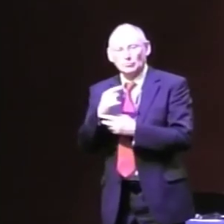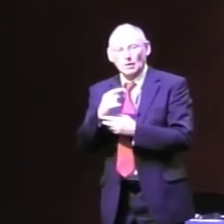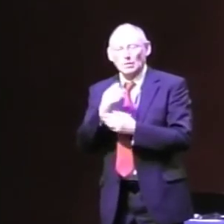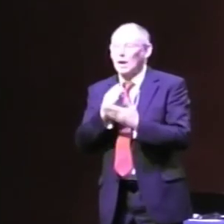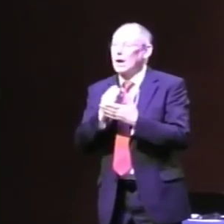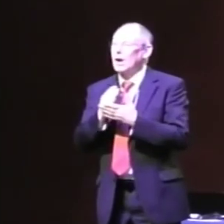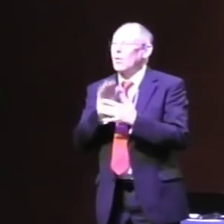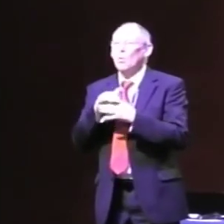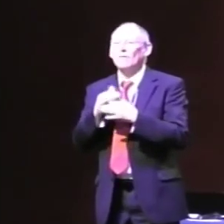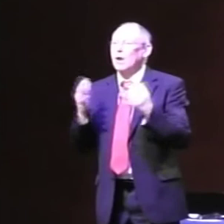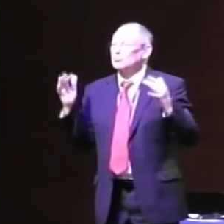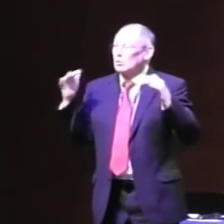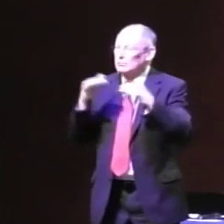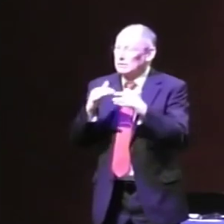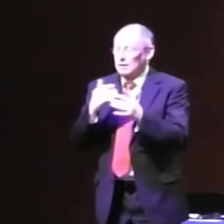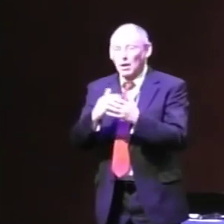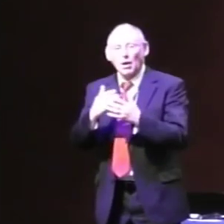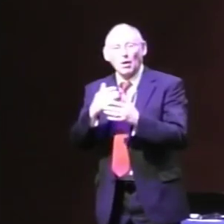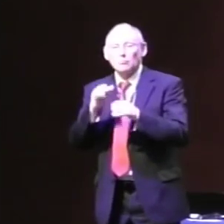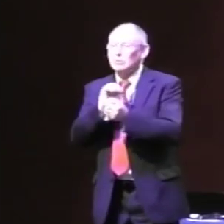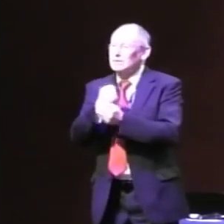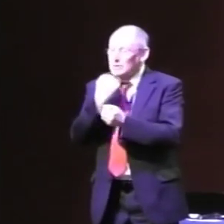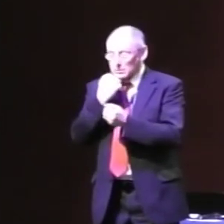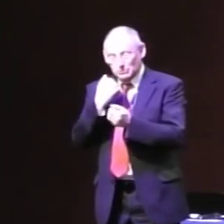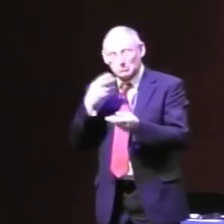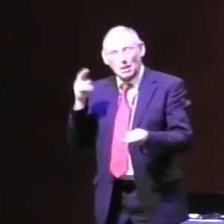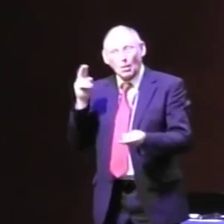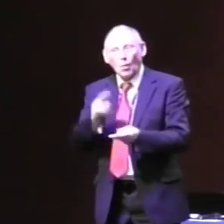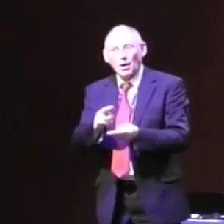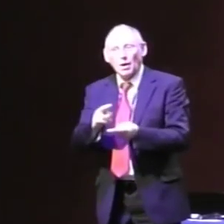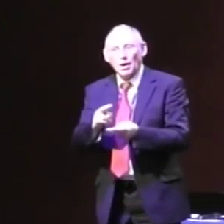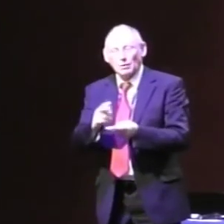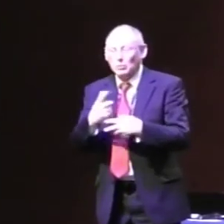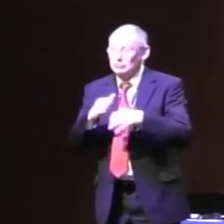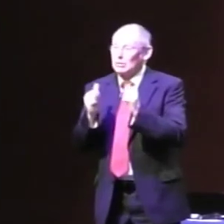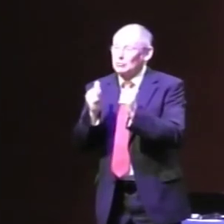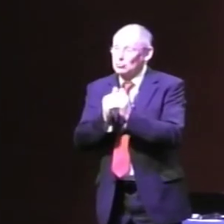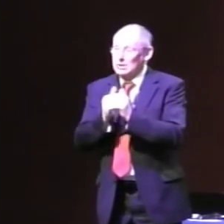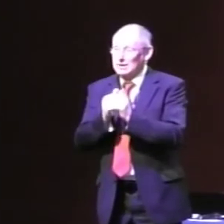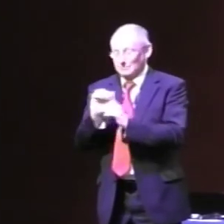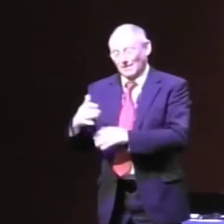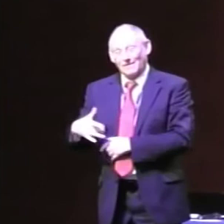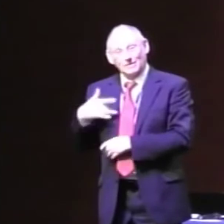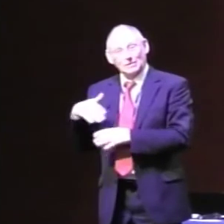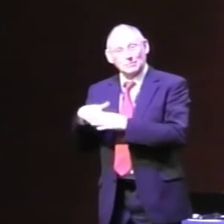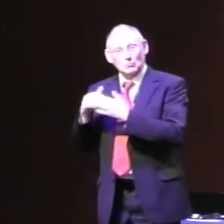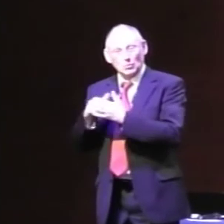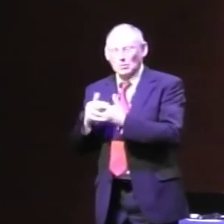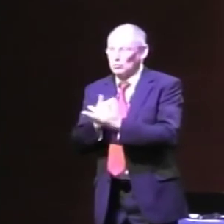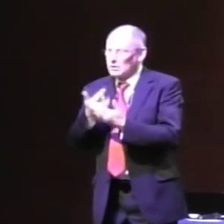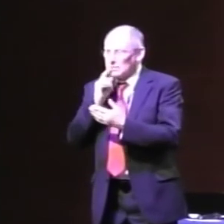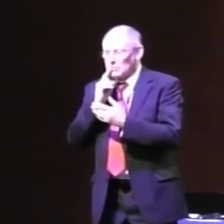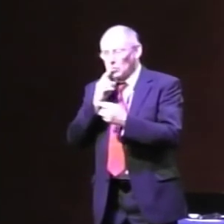overcrowded. Today, some of our prison numbers have never been lower. And while we would agree wholeheartedly with the sentiment that we send far too many people to